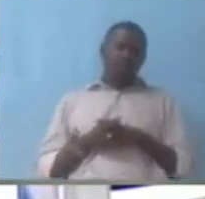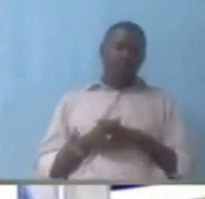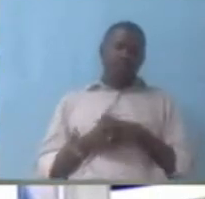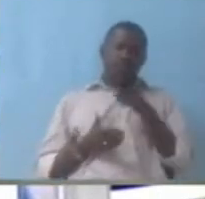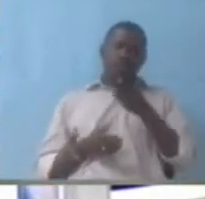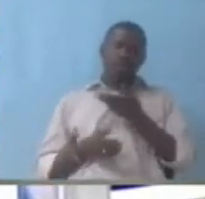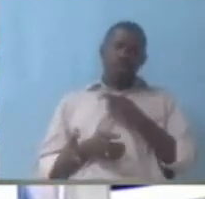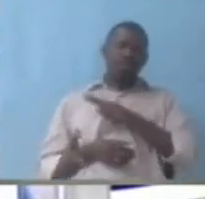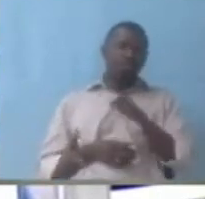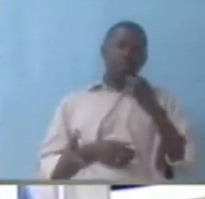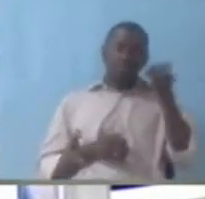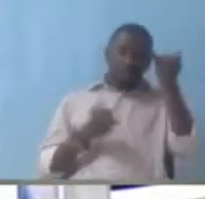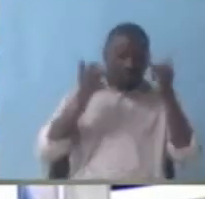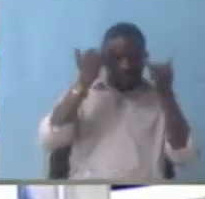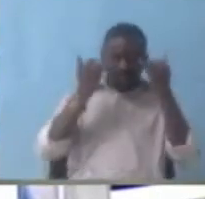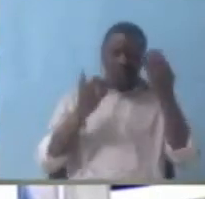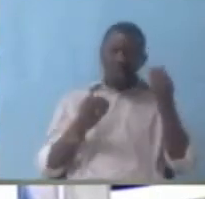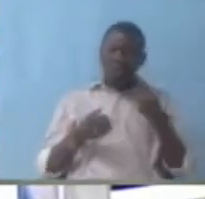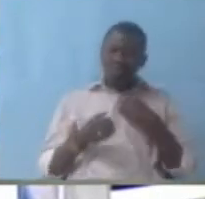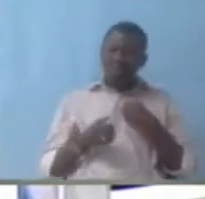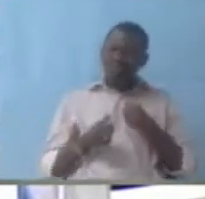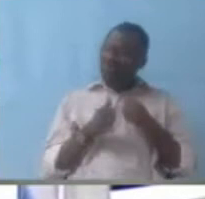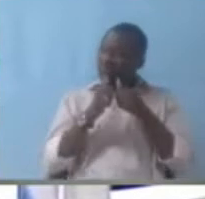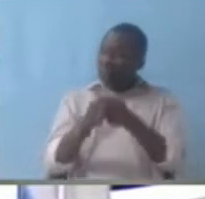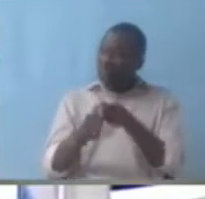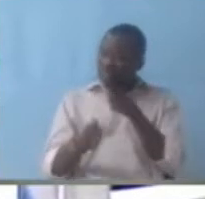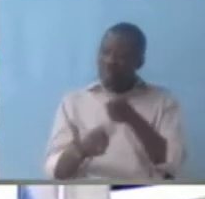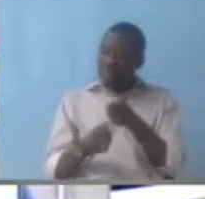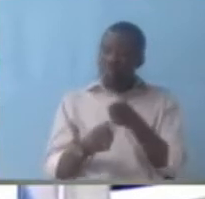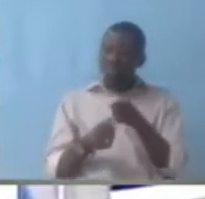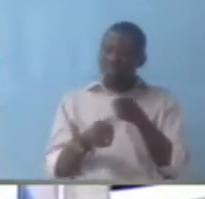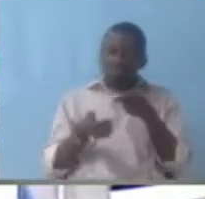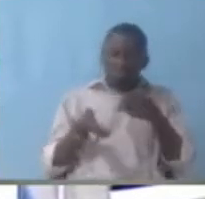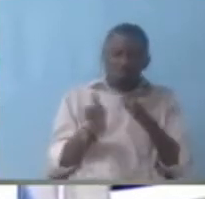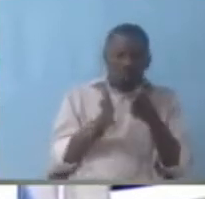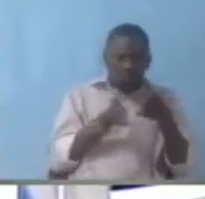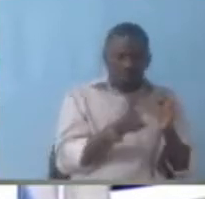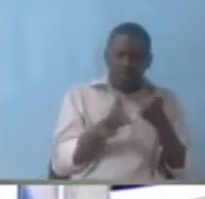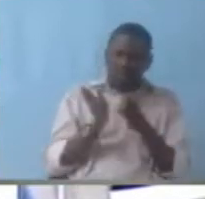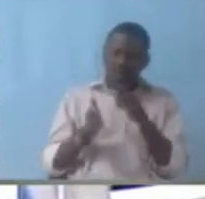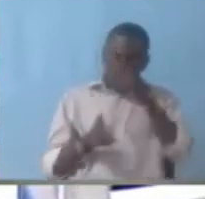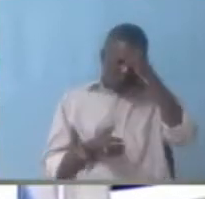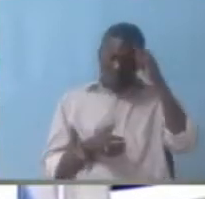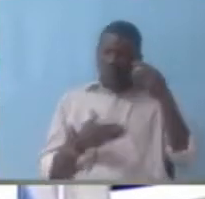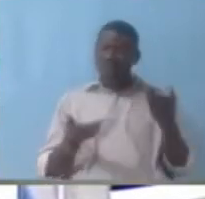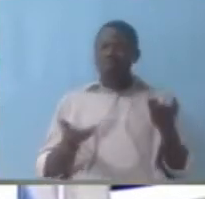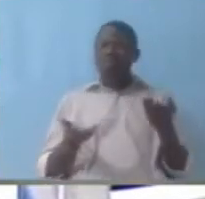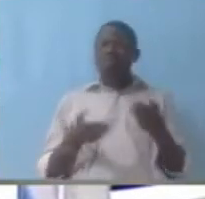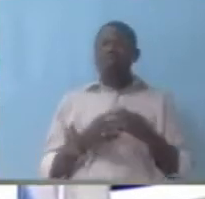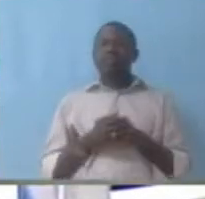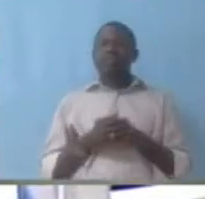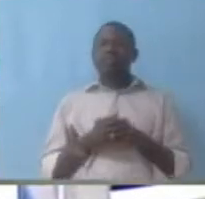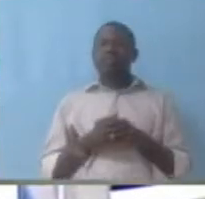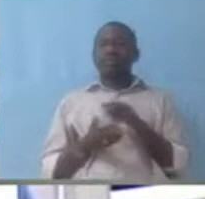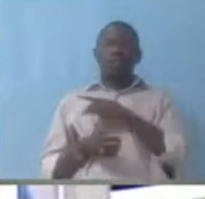no idea how to carry out this blueprint tol mum molle mialon koy mal londi soto ko pour ke lay hamol nyinke tamande ko luwaya yi tandi nyame